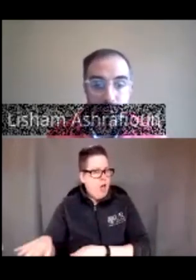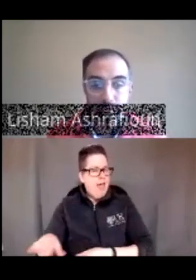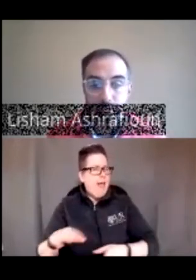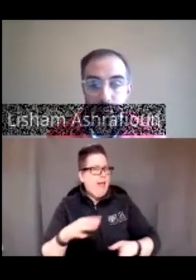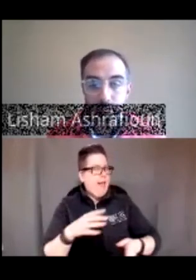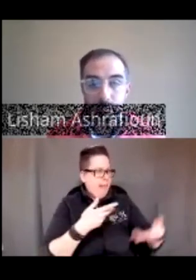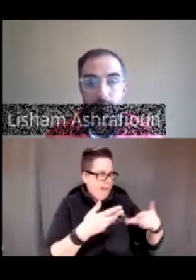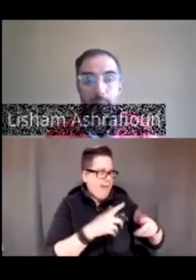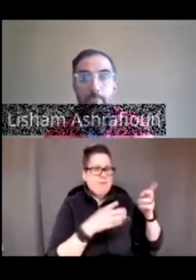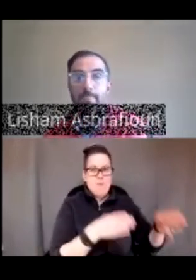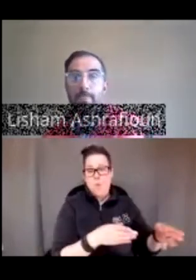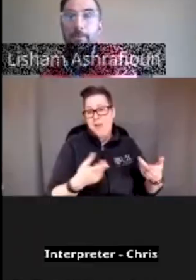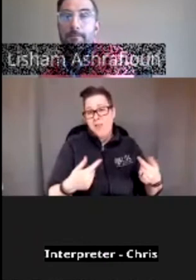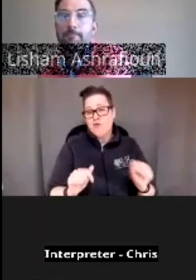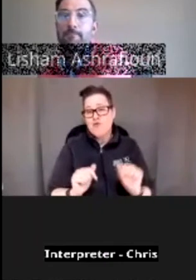instances.